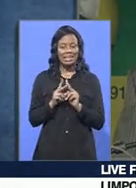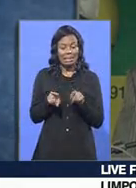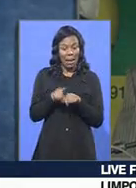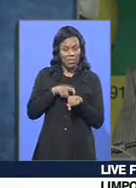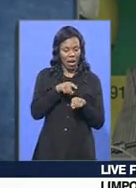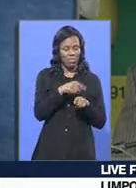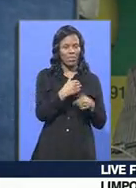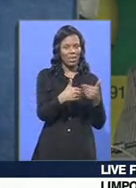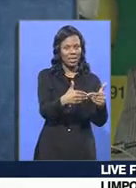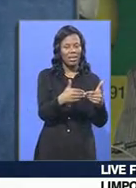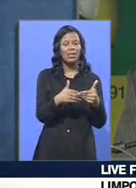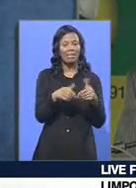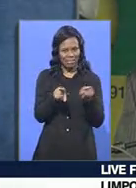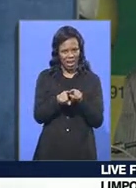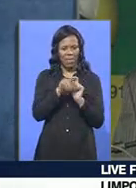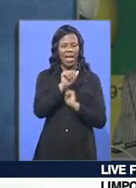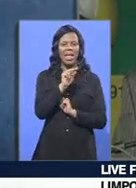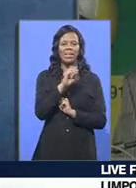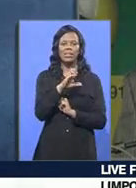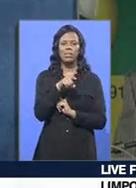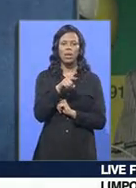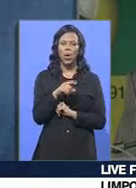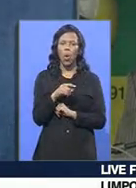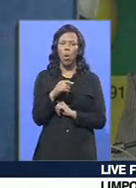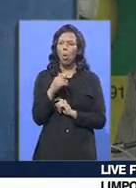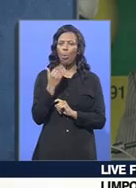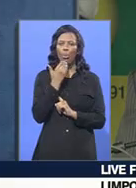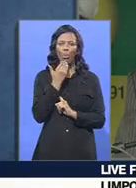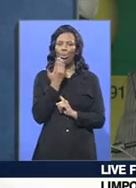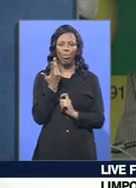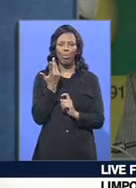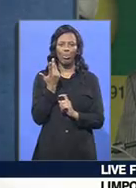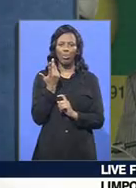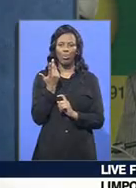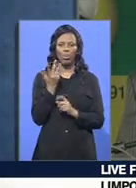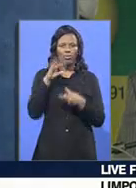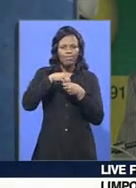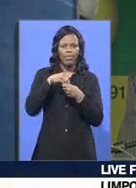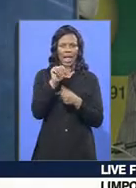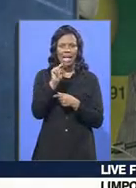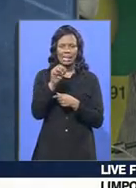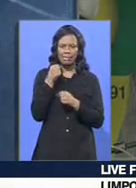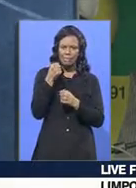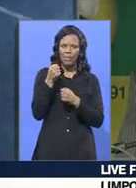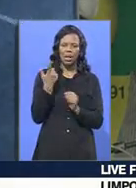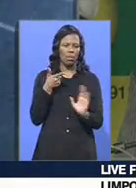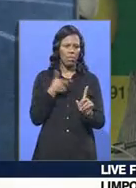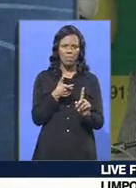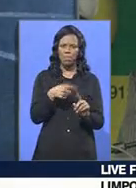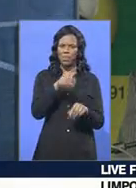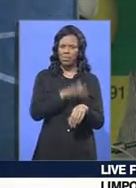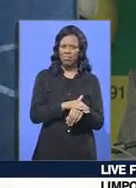time, ANC activists were murdered inside the country. The regime's defense